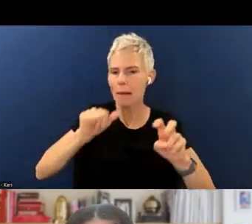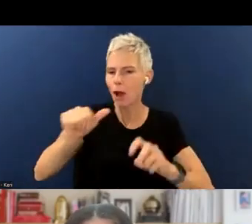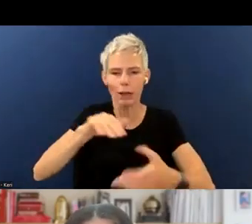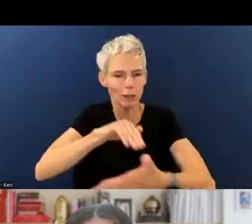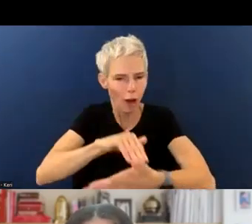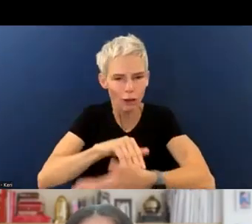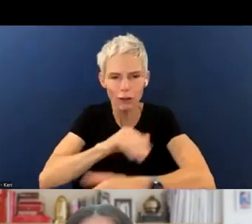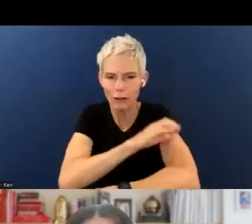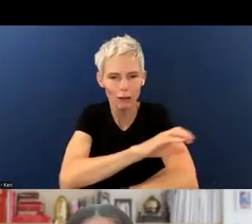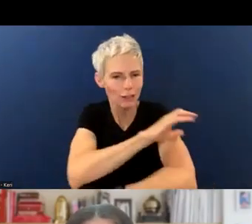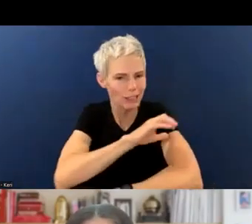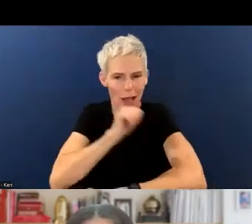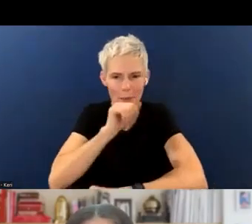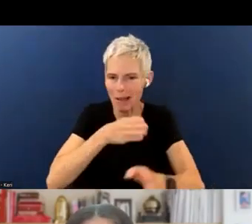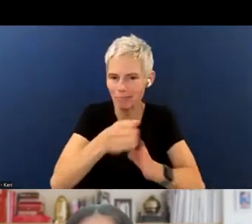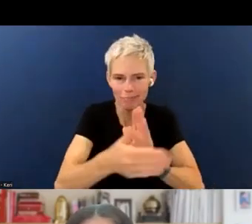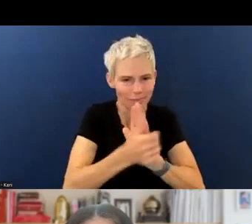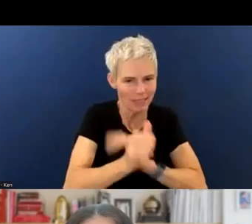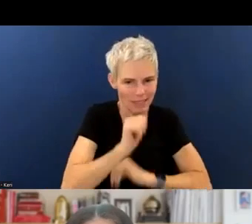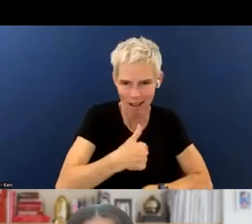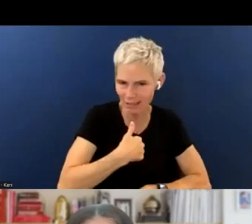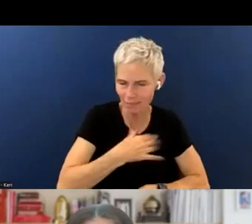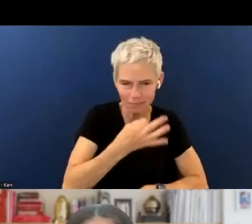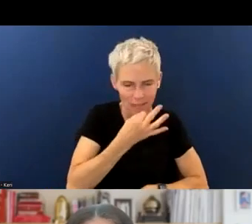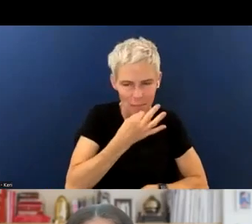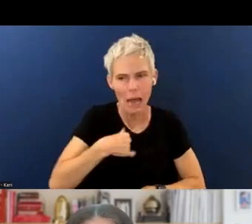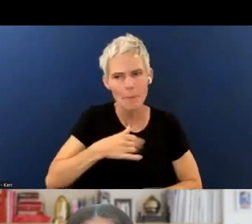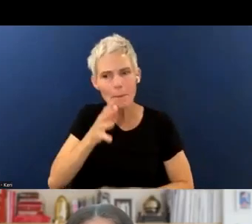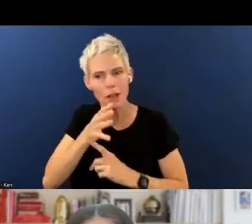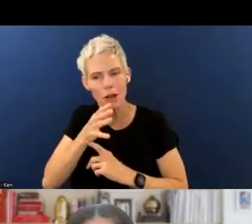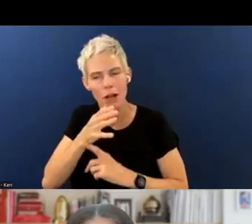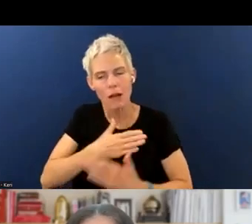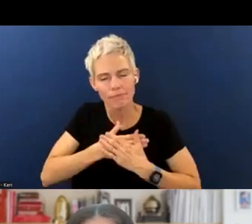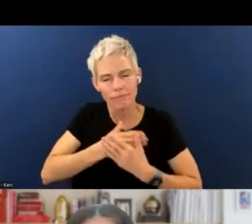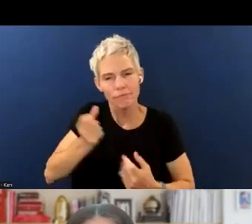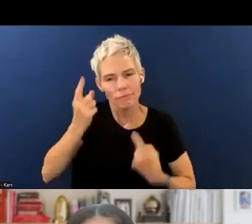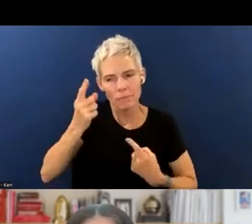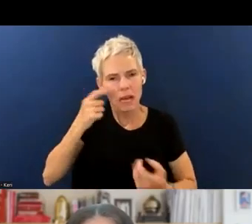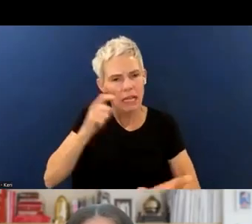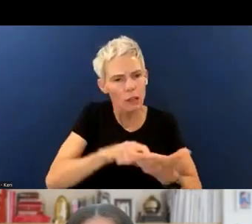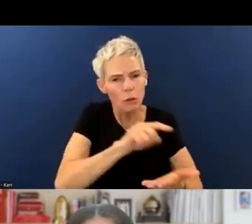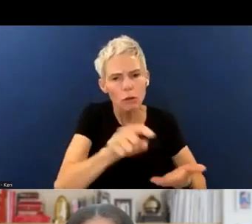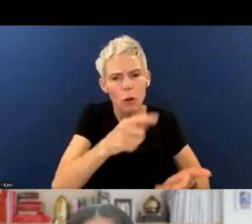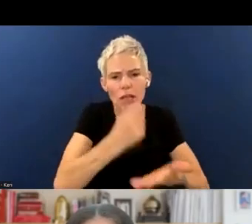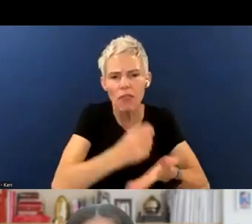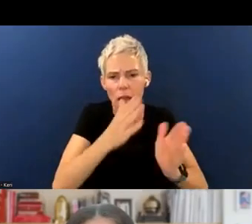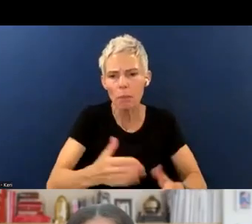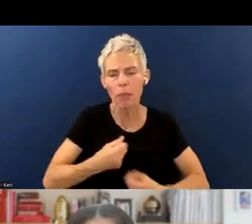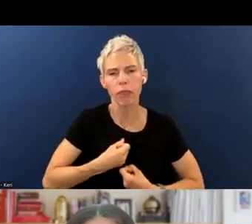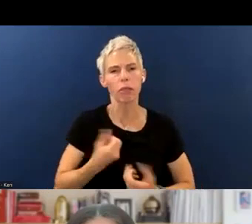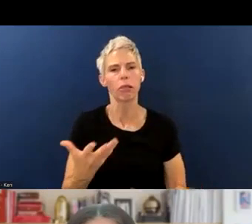I'm a mom and I have a lot of empathy. And when I saw looking at the therapist burnout, I was surprised to see the individuals who